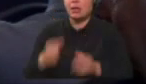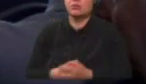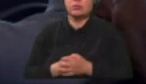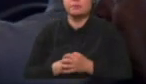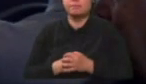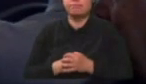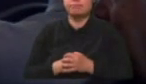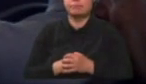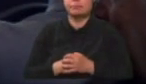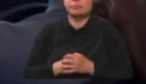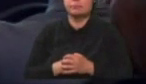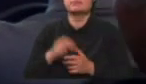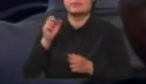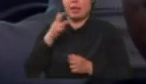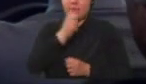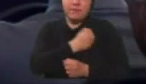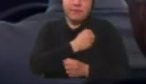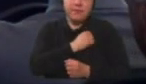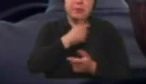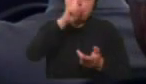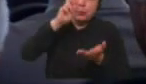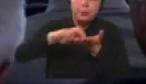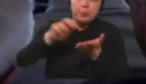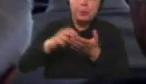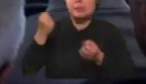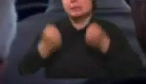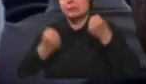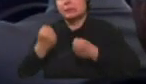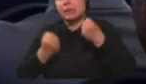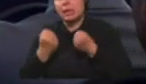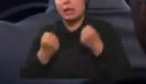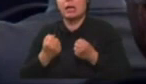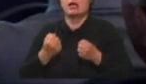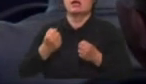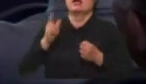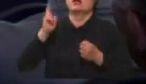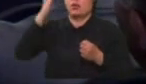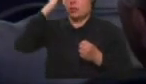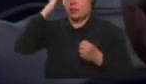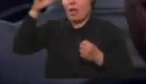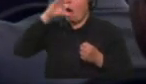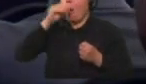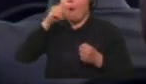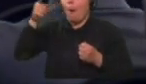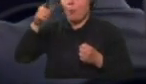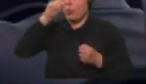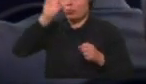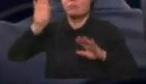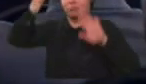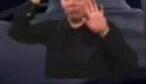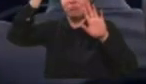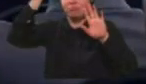right, we do have some pedestrians there, right? Who's familiar with this kind of scene? Raise your hand. You have this in your